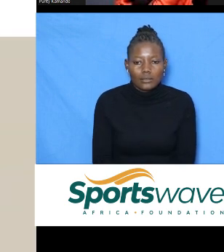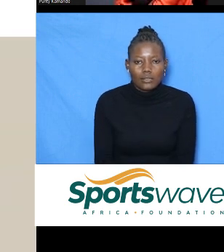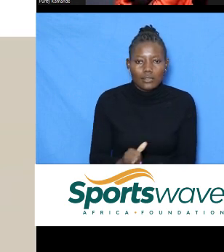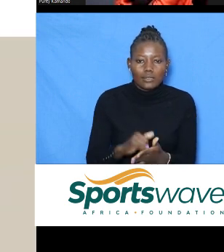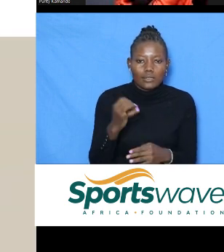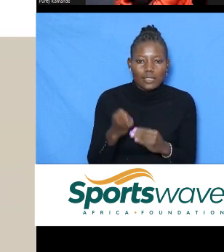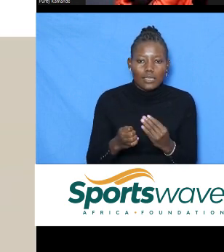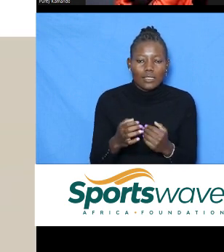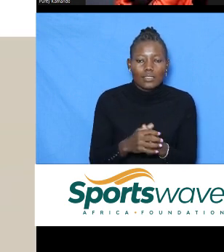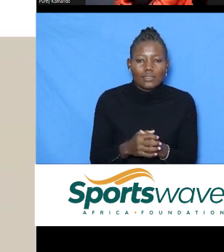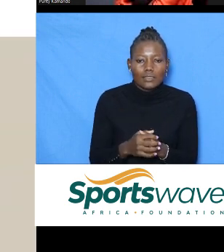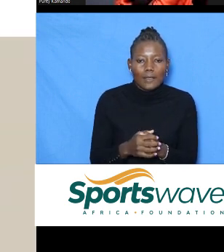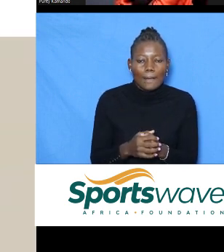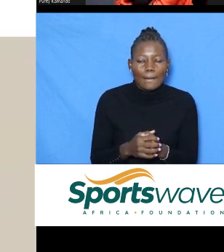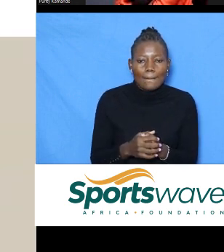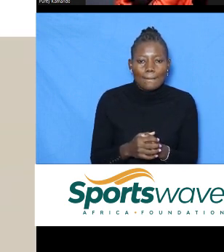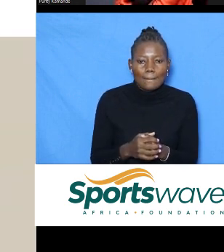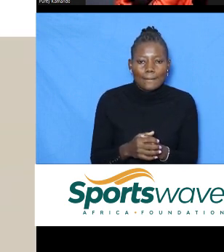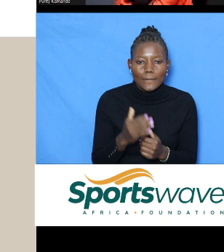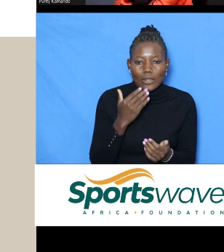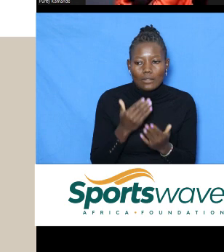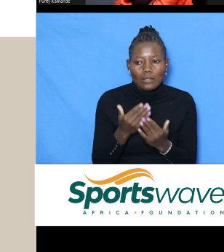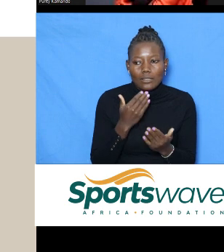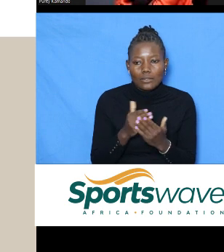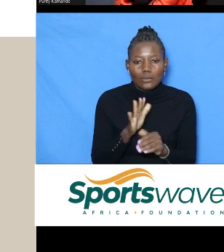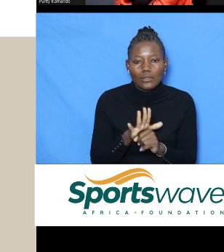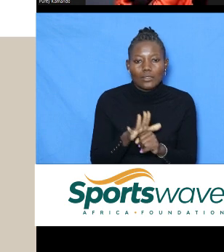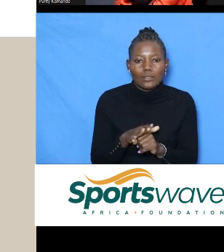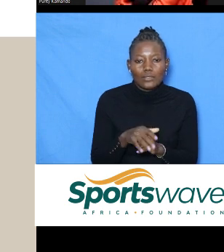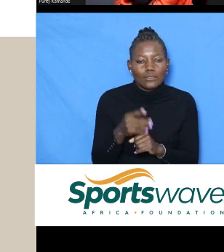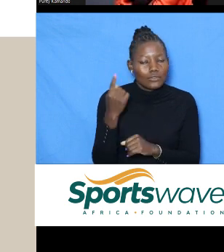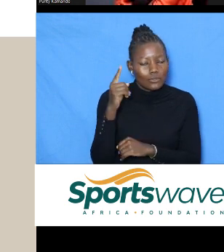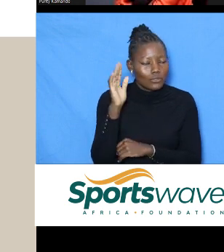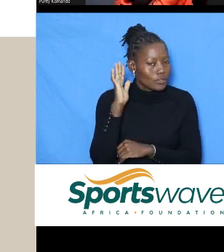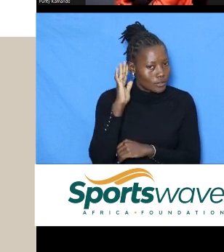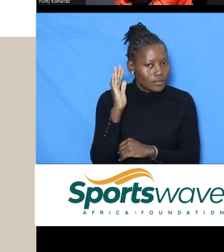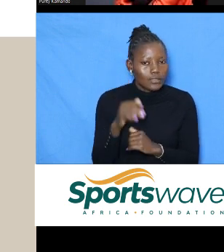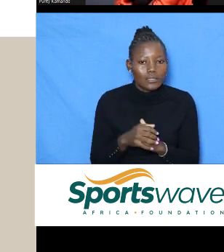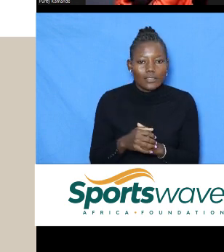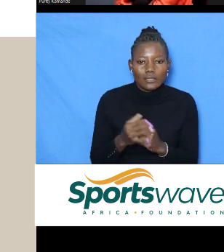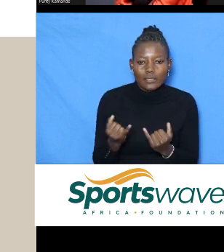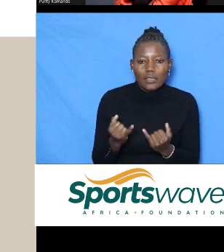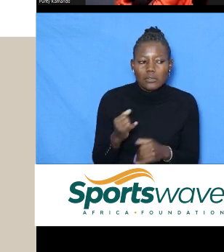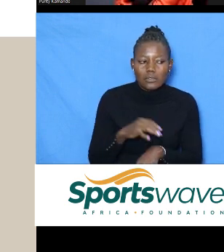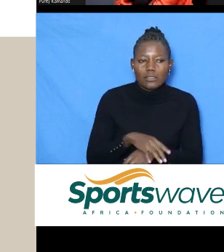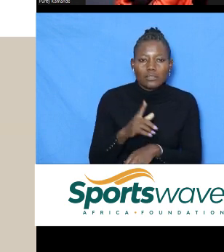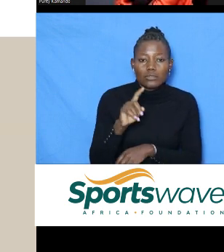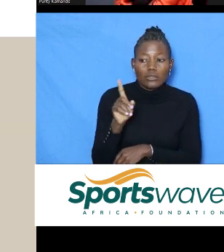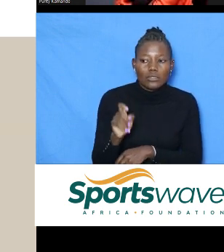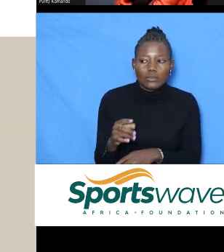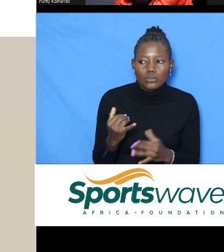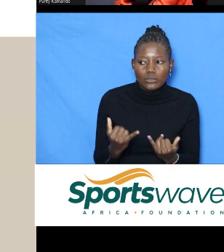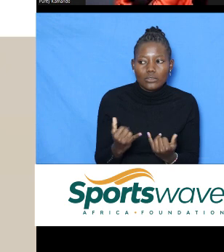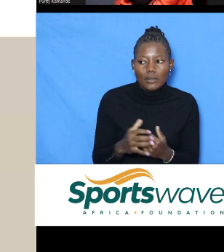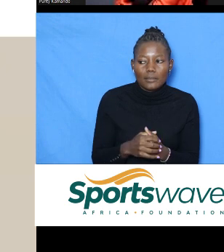of my presentation. Thank you very much for everyone for listening to me. So I'll take on questions now.